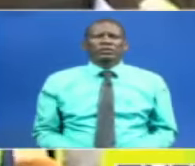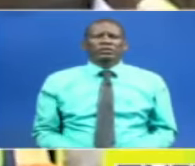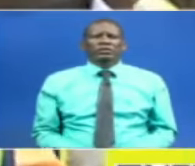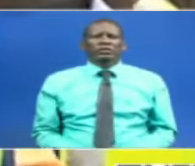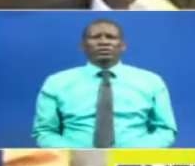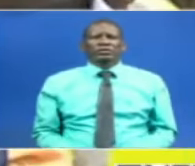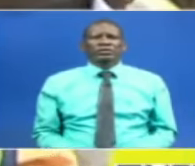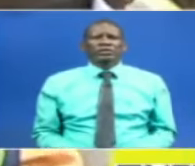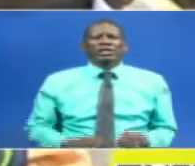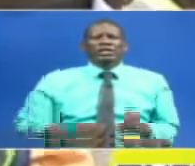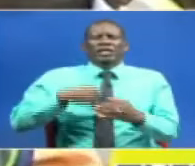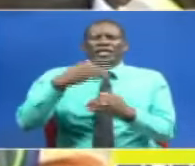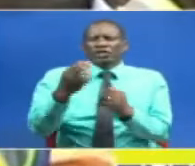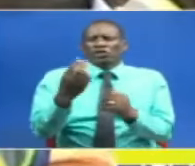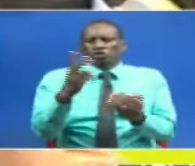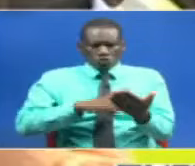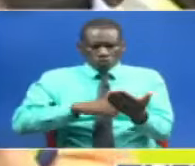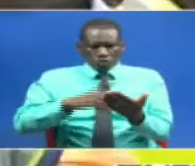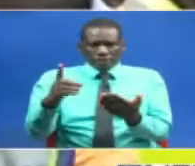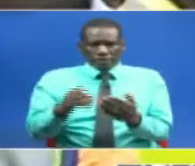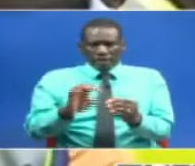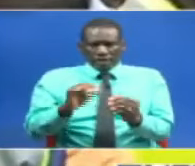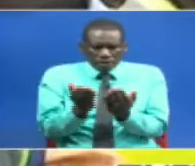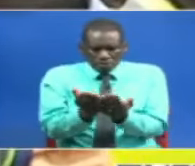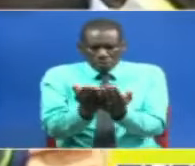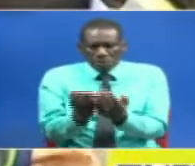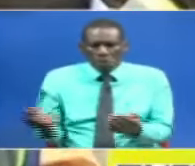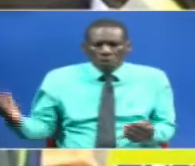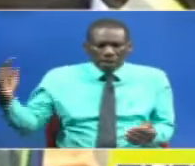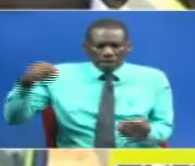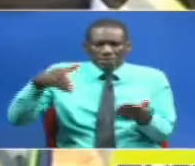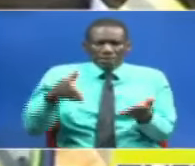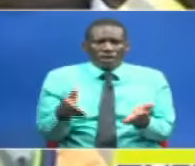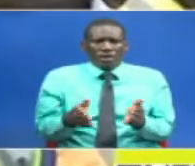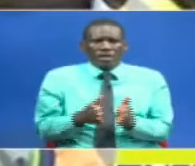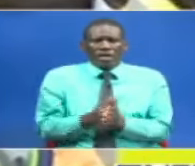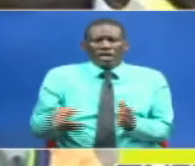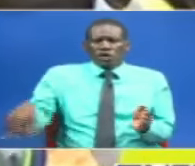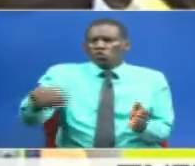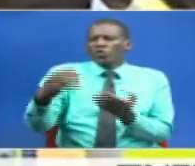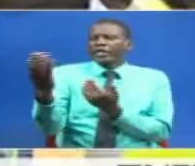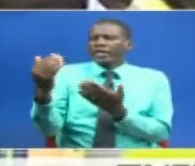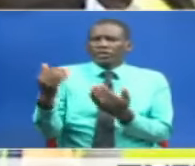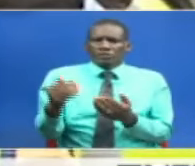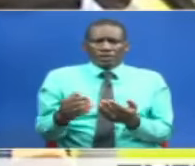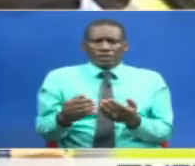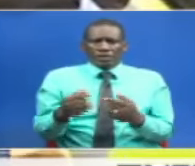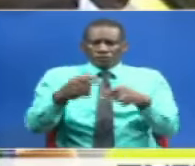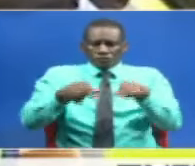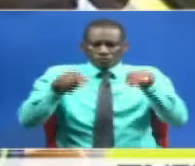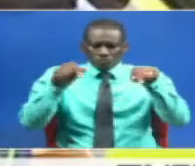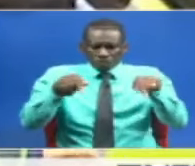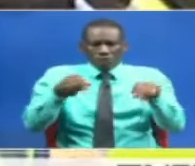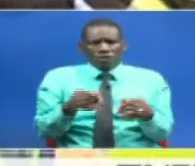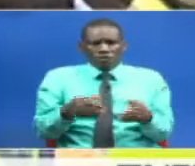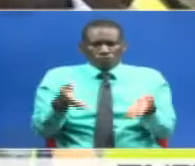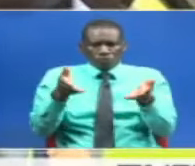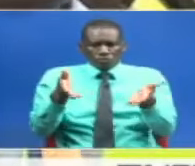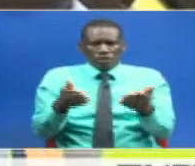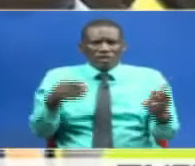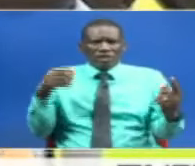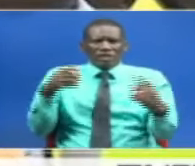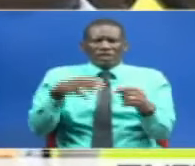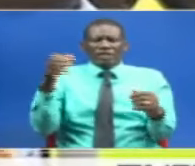In another 2 weeks, Melingine in Africa, and we expect in this from now on up to the month